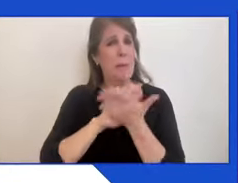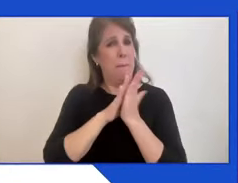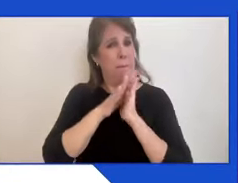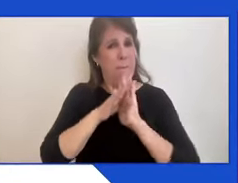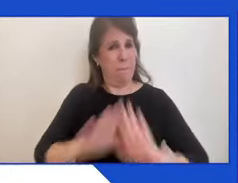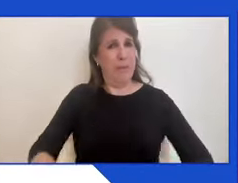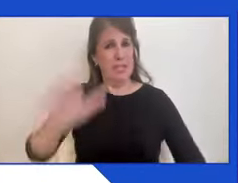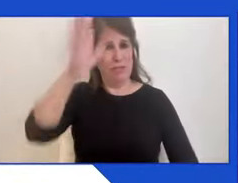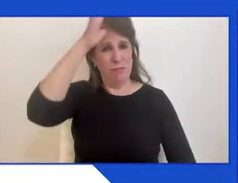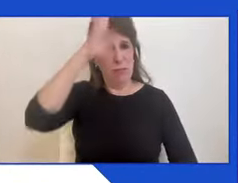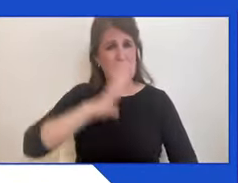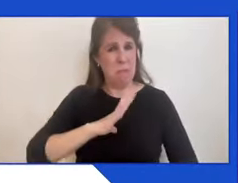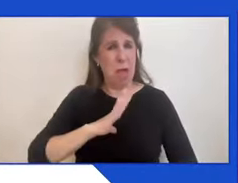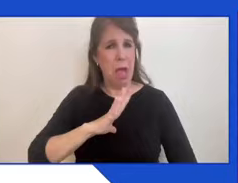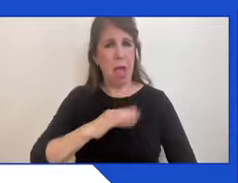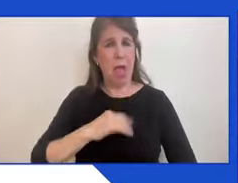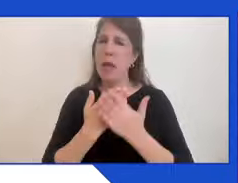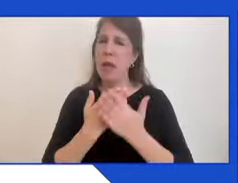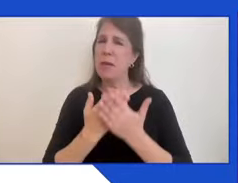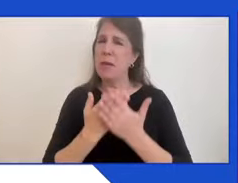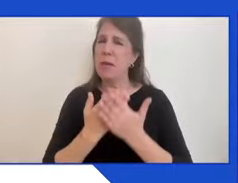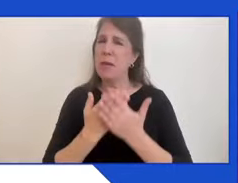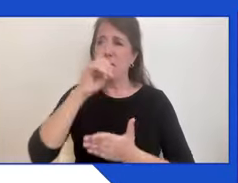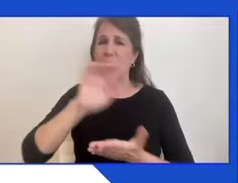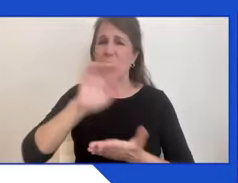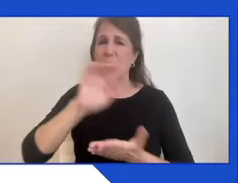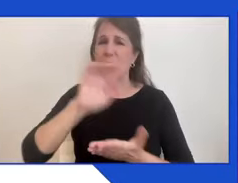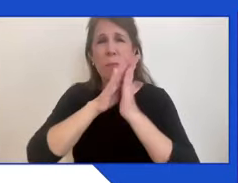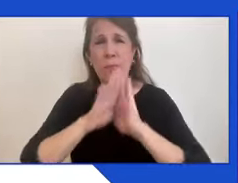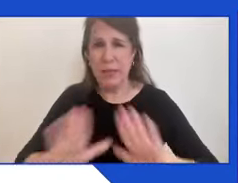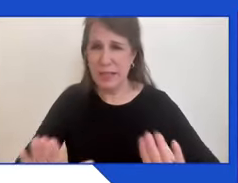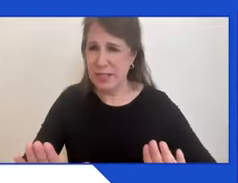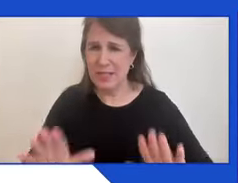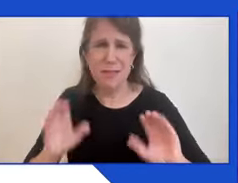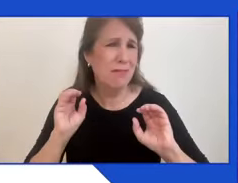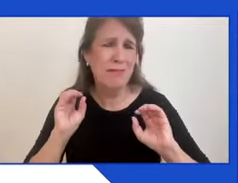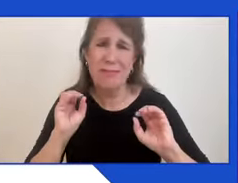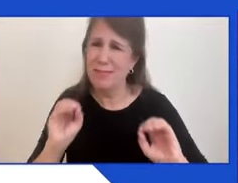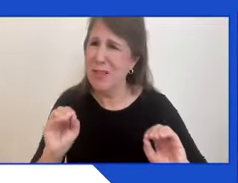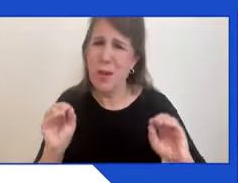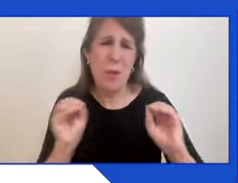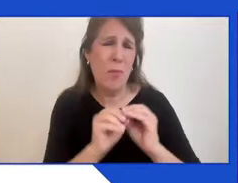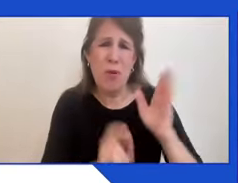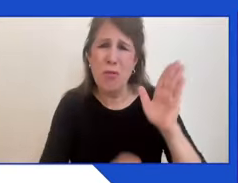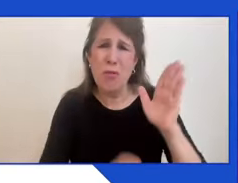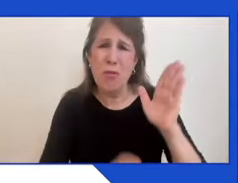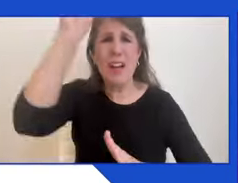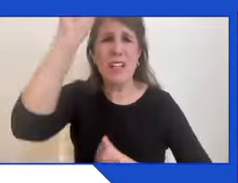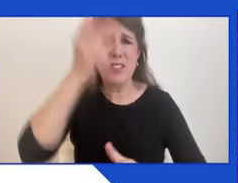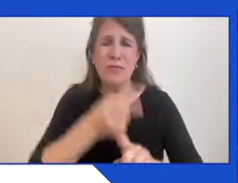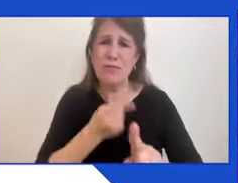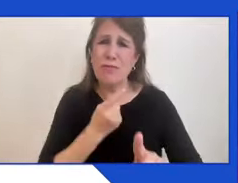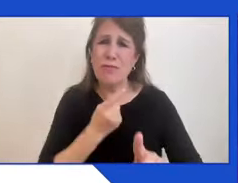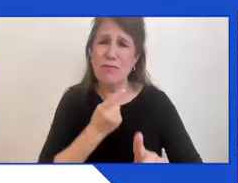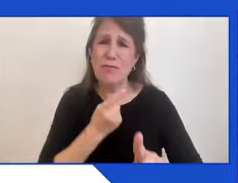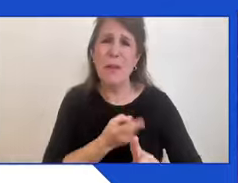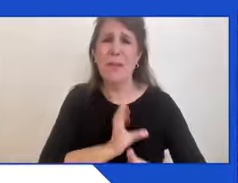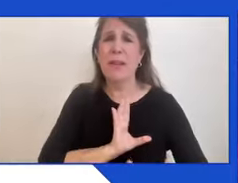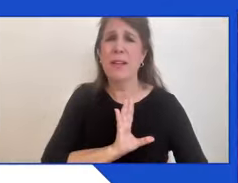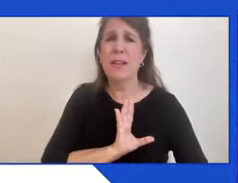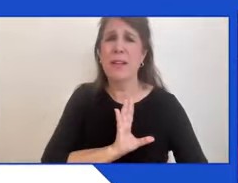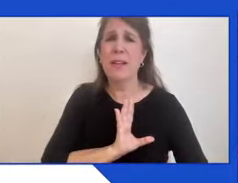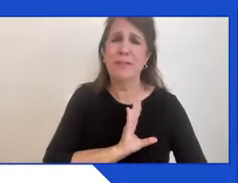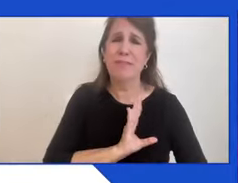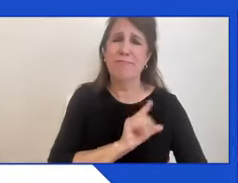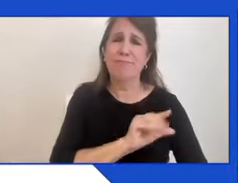I'm a peace guy. I pray for peace. No more rockets from Gaza and no more bombs falling down on the people of